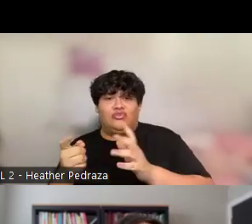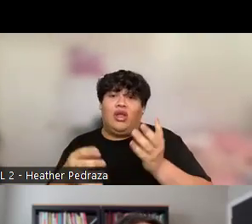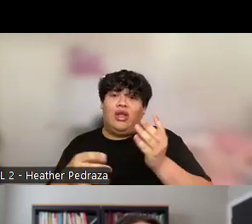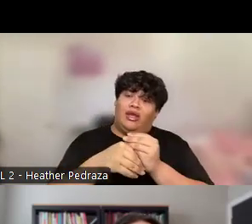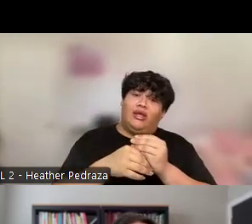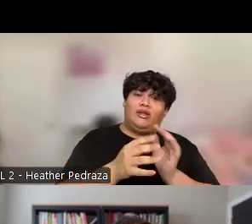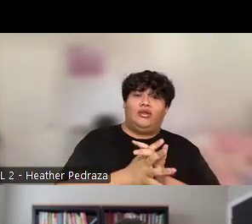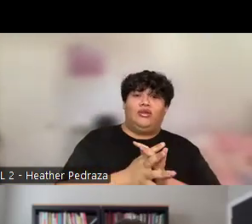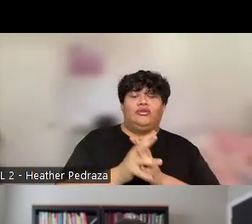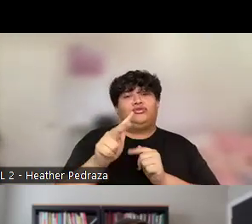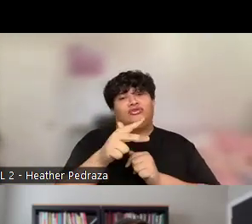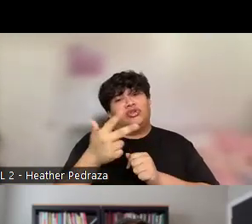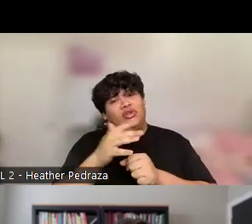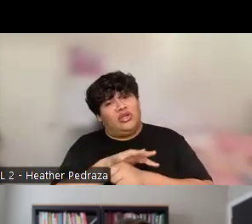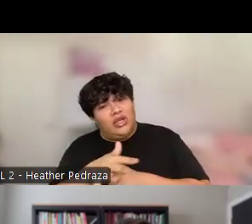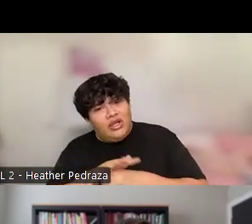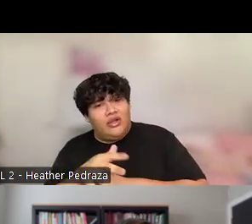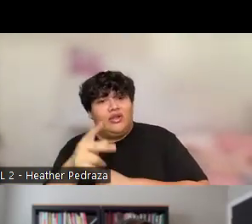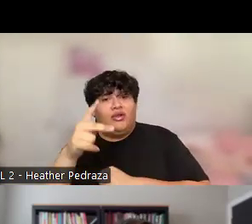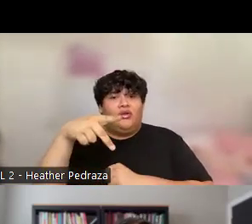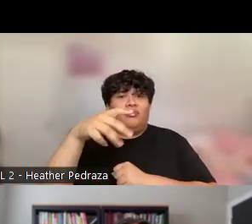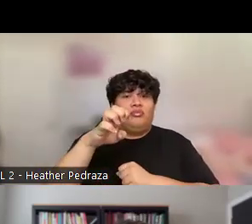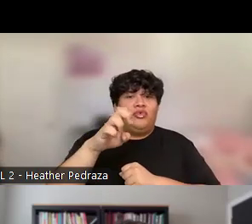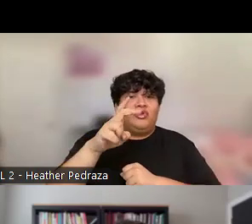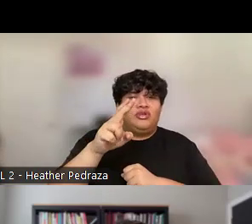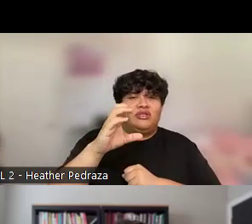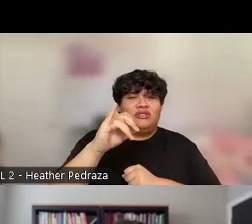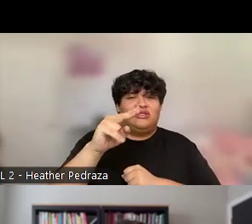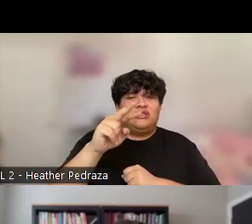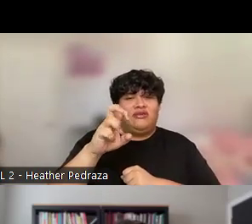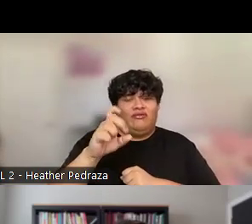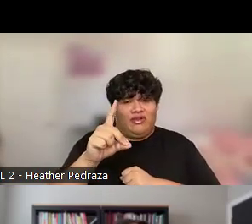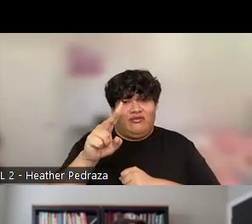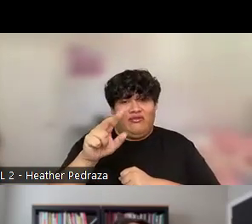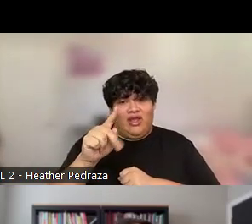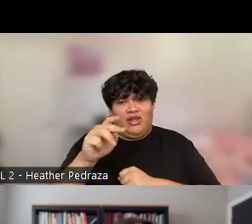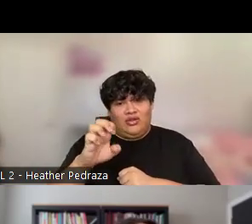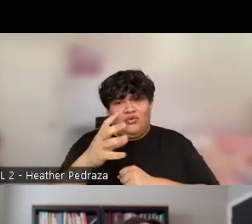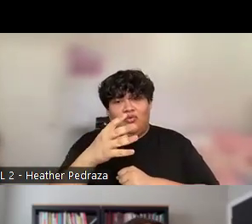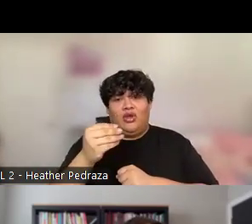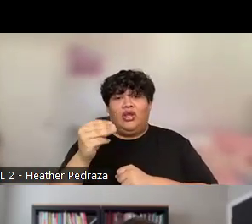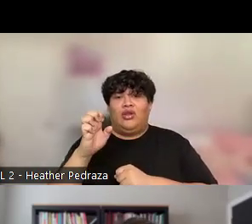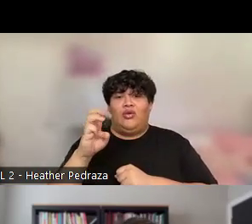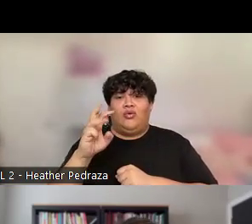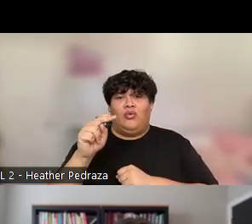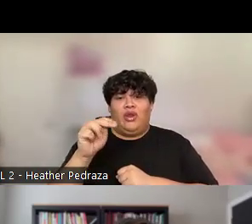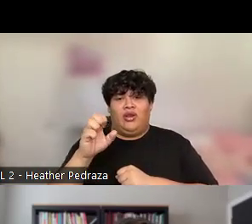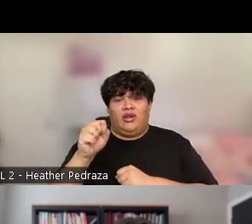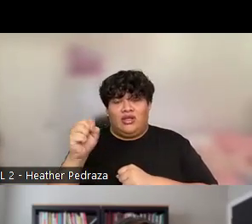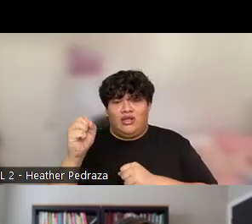This third area, perceived value and awareness. So here we want to understand the unique value of the